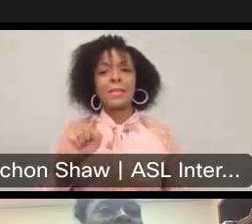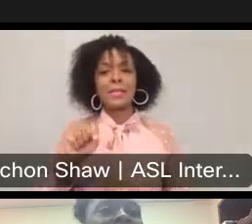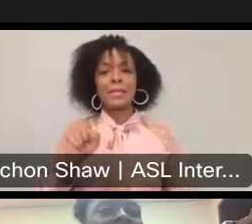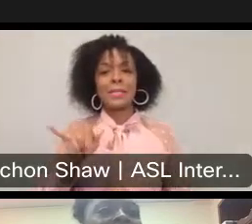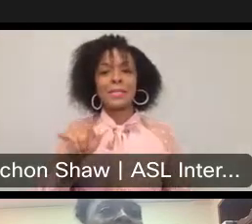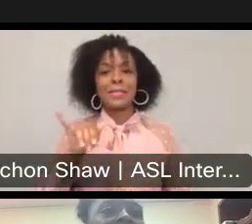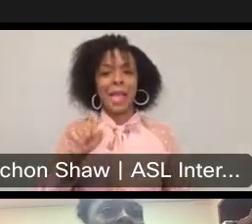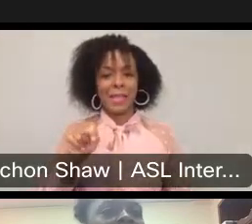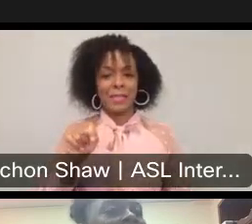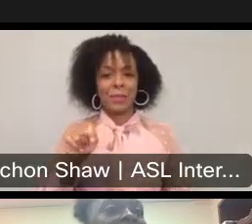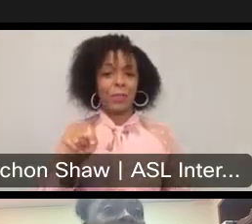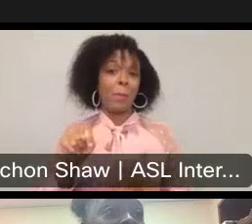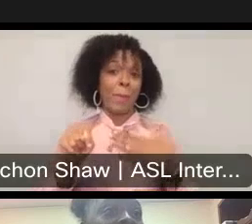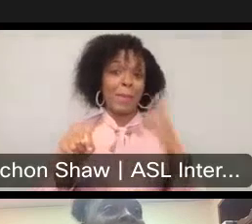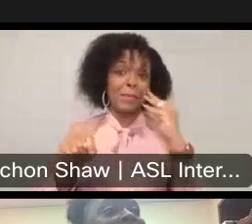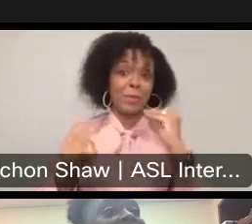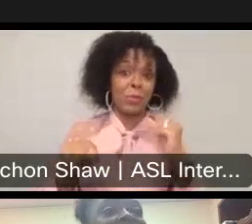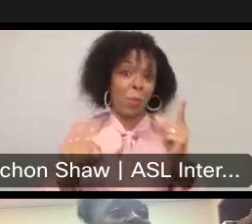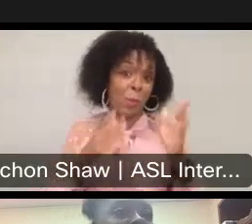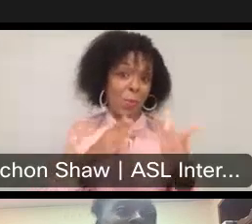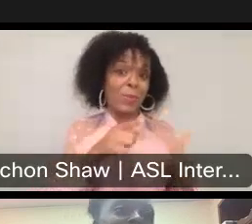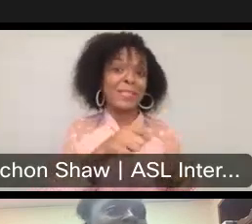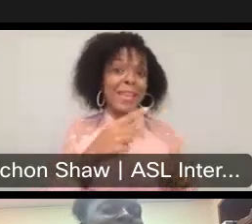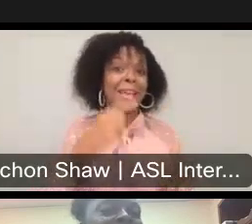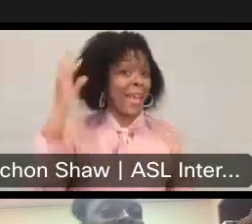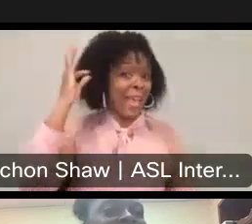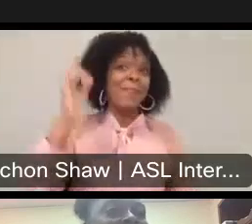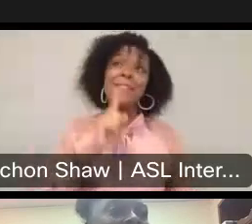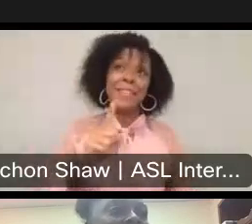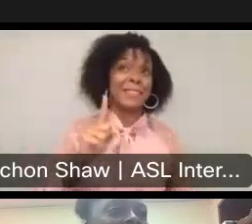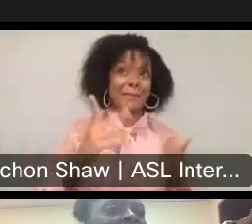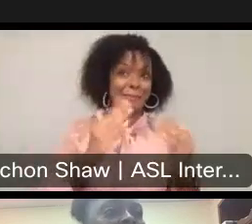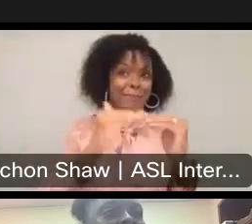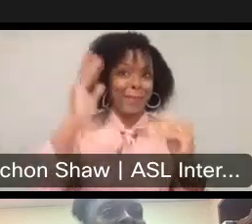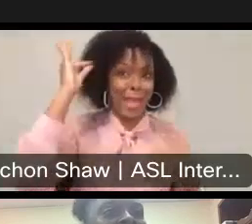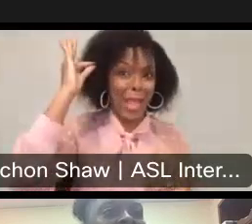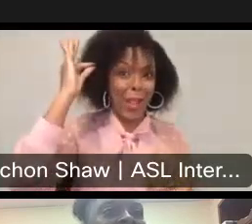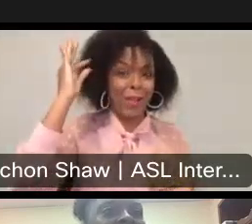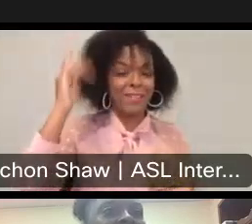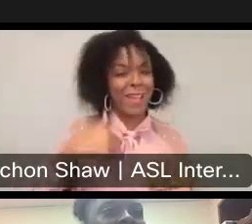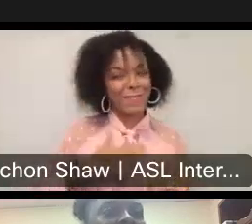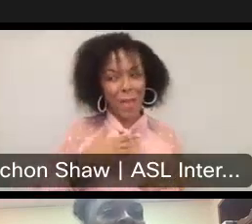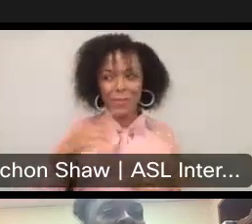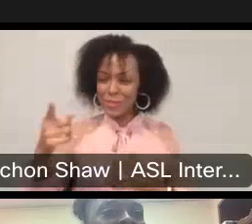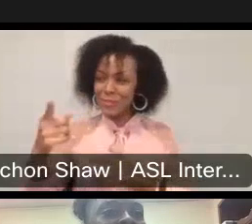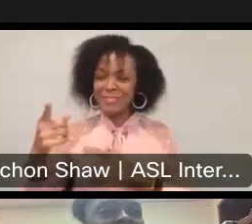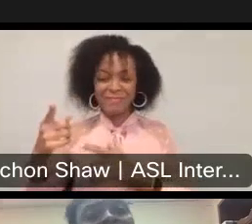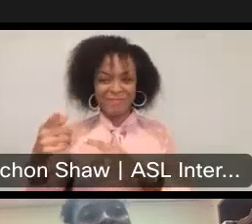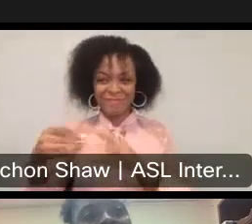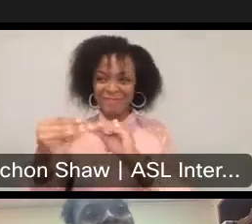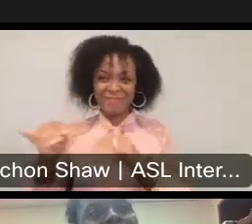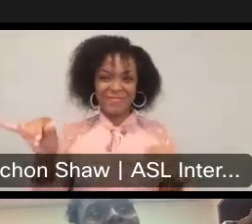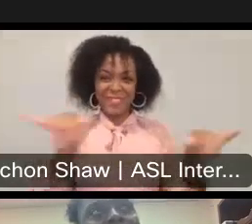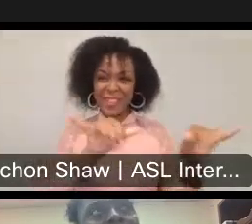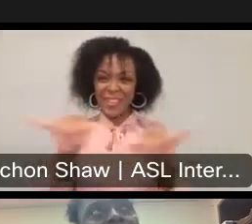would always say, you know, hair is hair. And so I was glad to hear you say a lot of those foundational